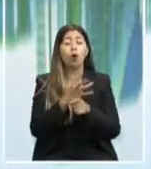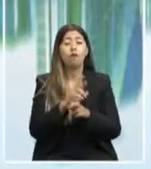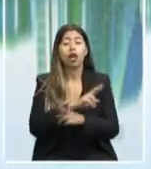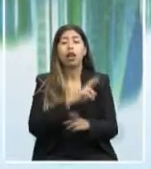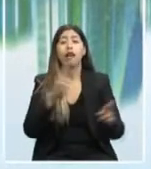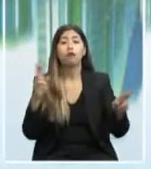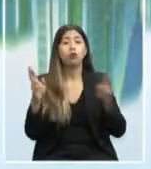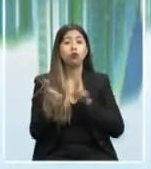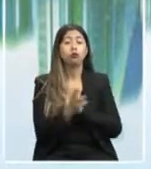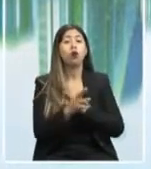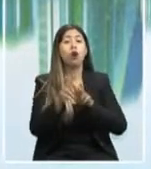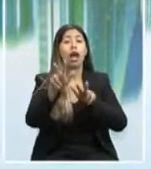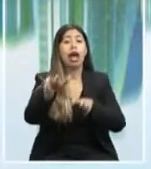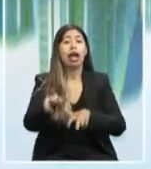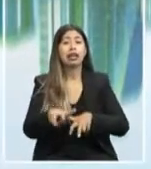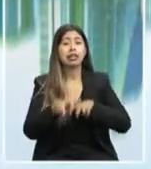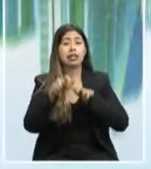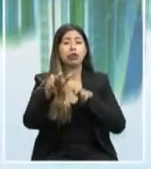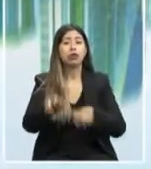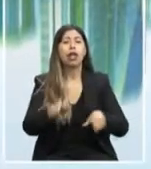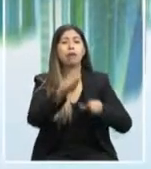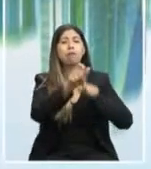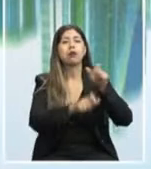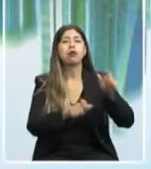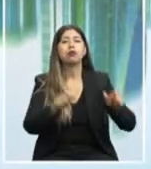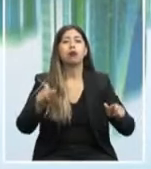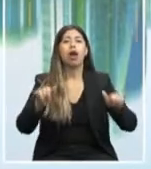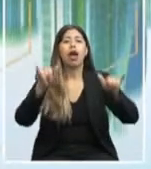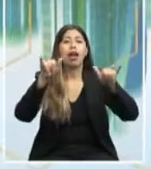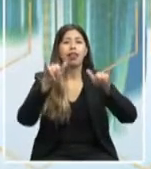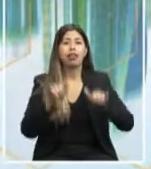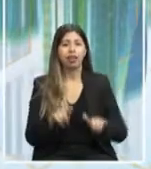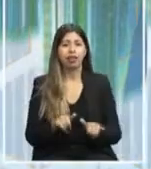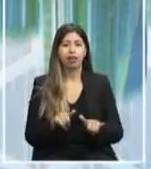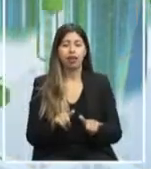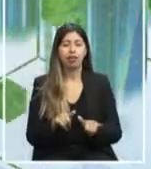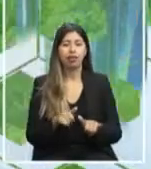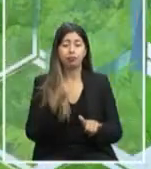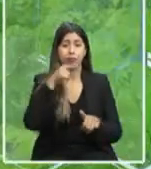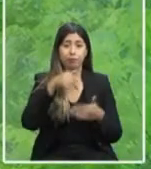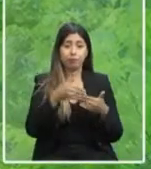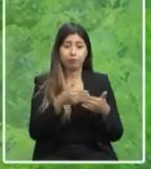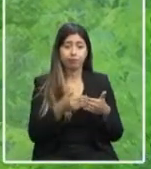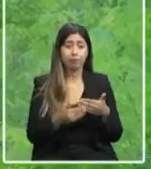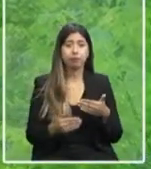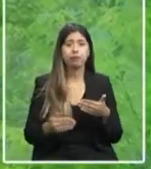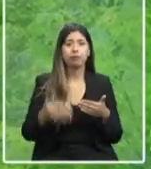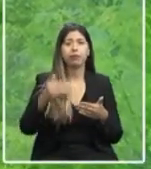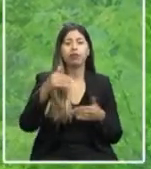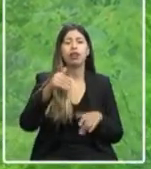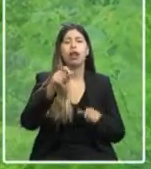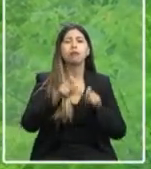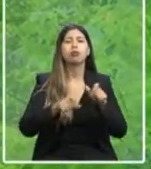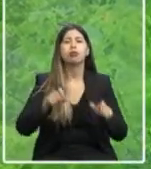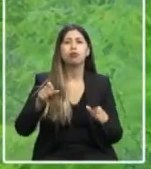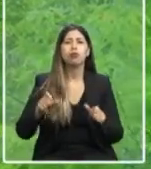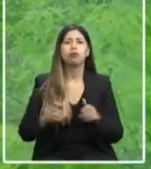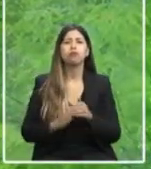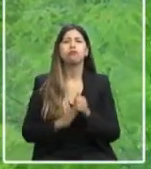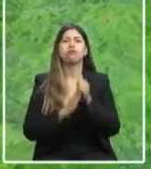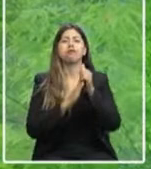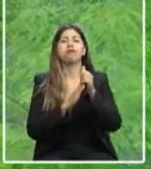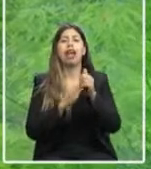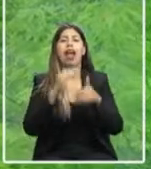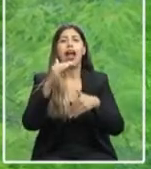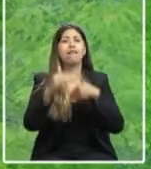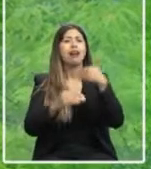sedentary. But since that time that people became sedentary, the technological progress was very, very fast. In evolutionary